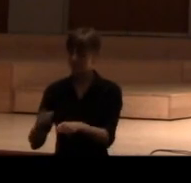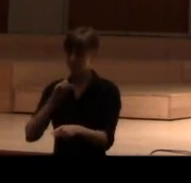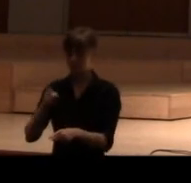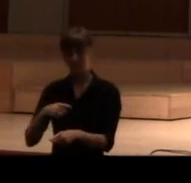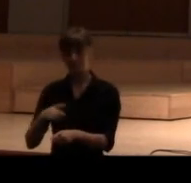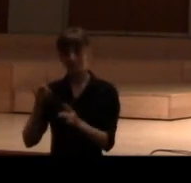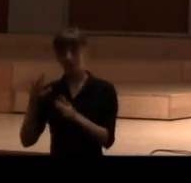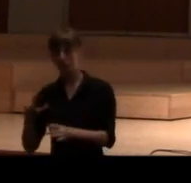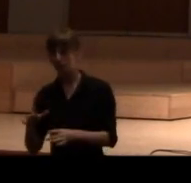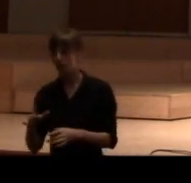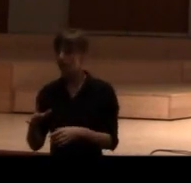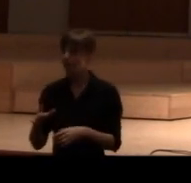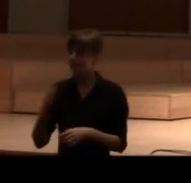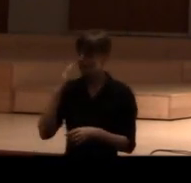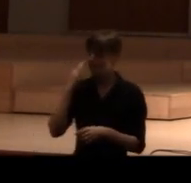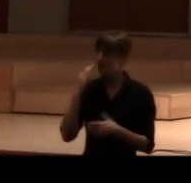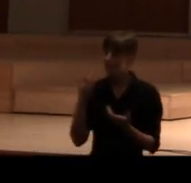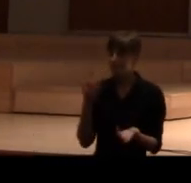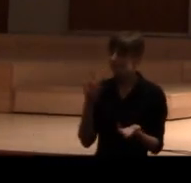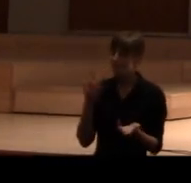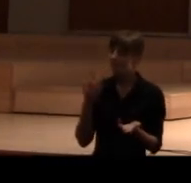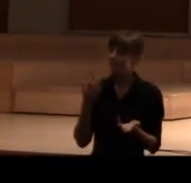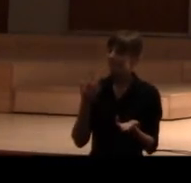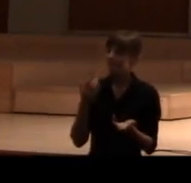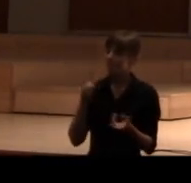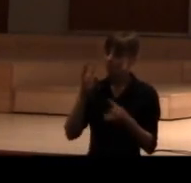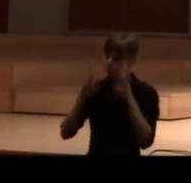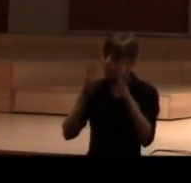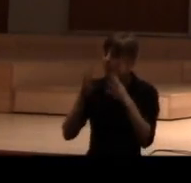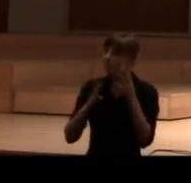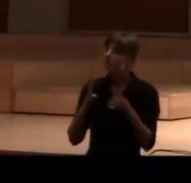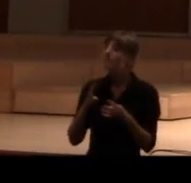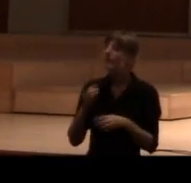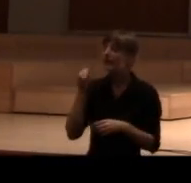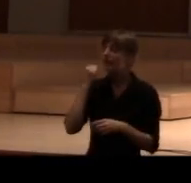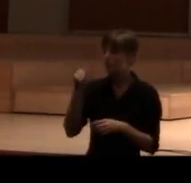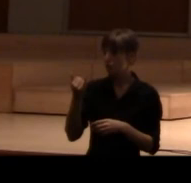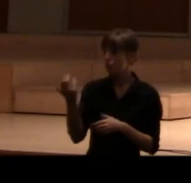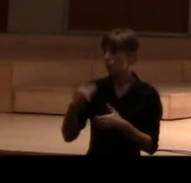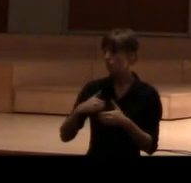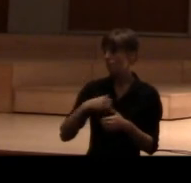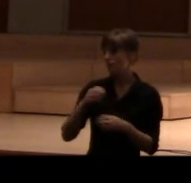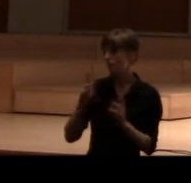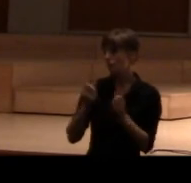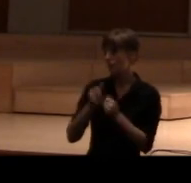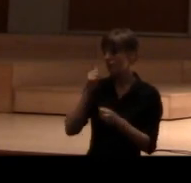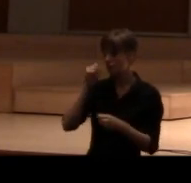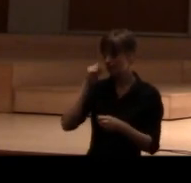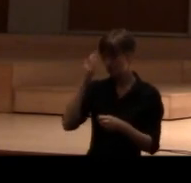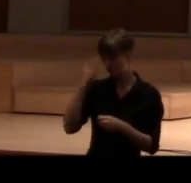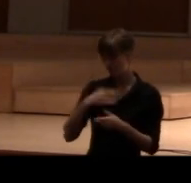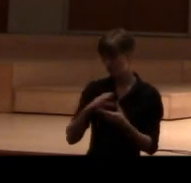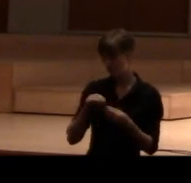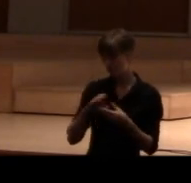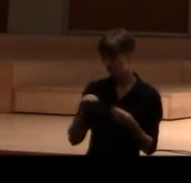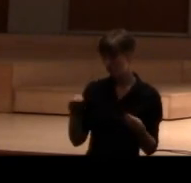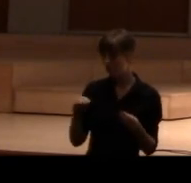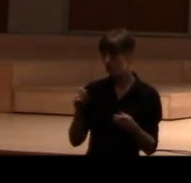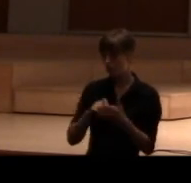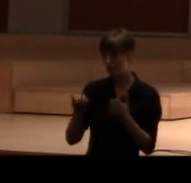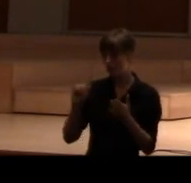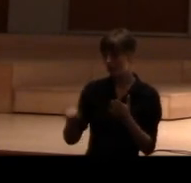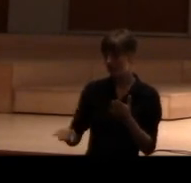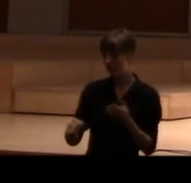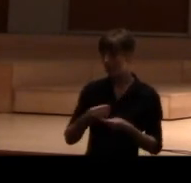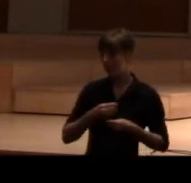sure has. If anyone who's in my workshop yesterday knows the story of writing a poem about a ninja with bladder